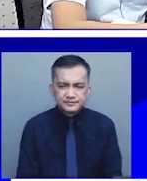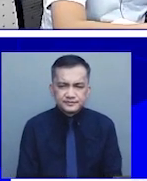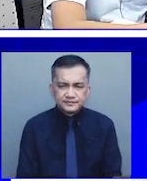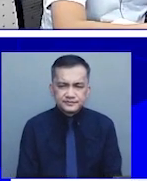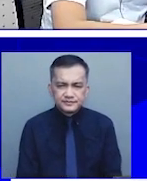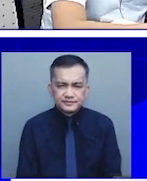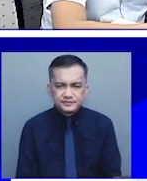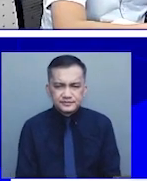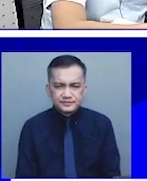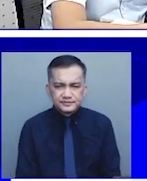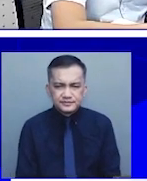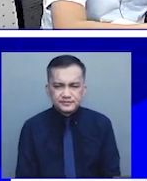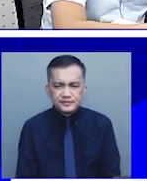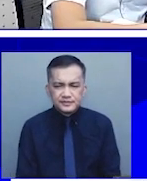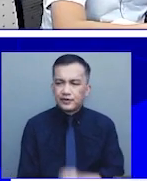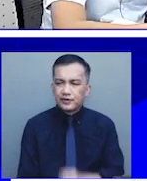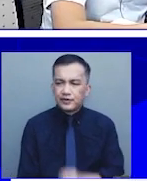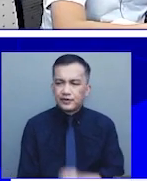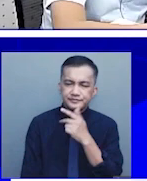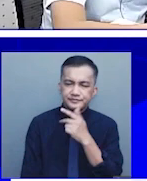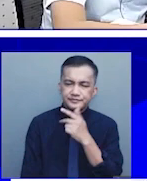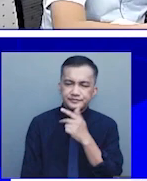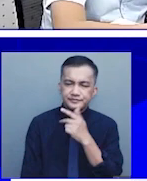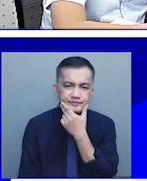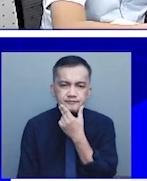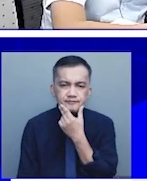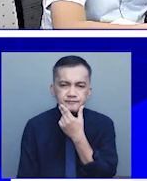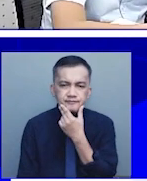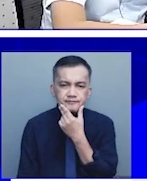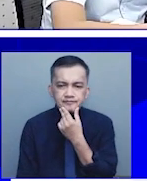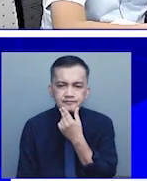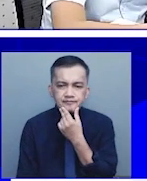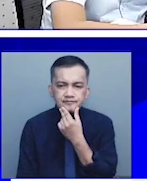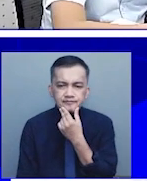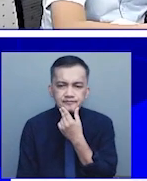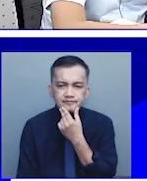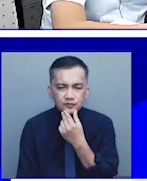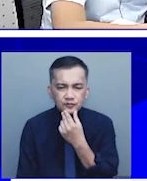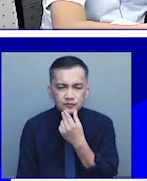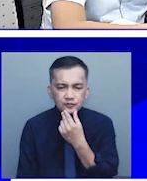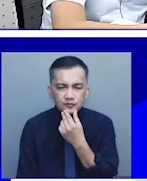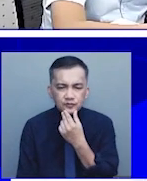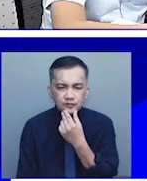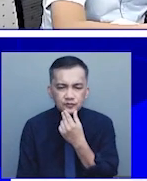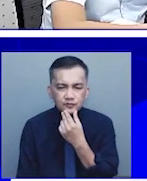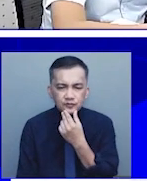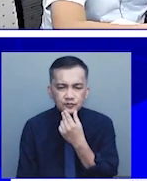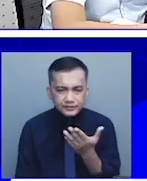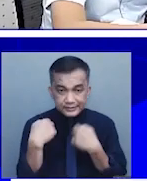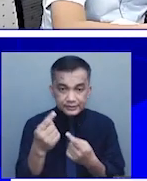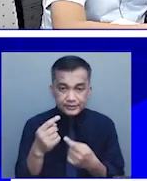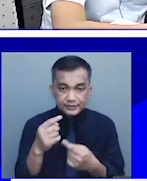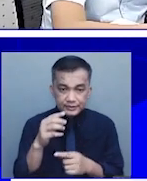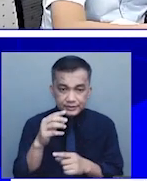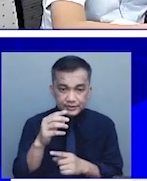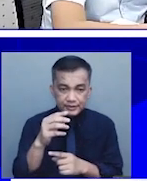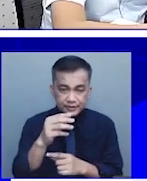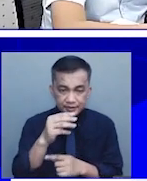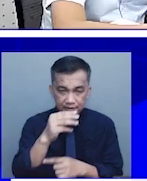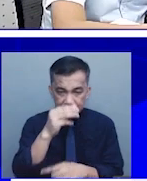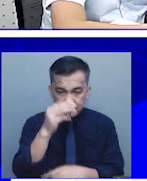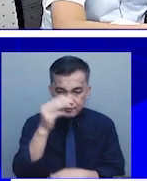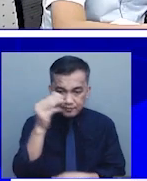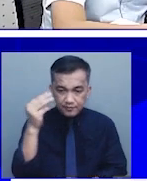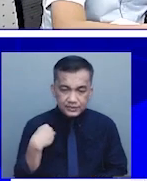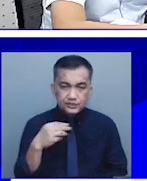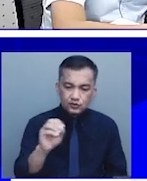Ah, okay. Where is that? Ah, ito. Ito yung highest since March 2009 kung